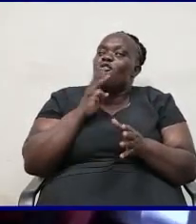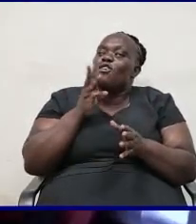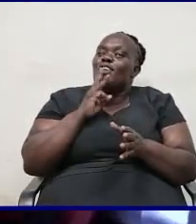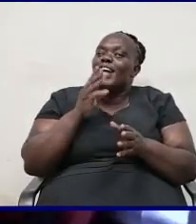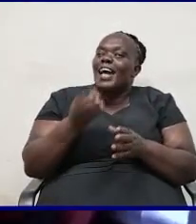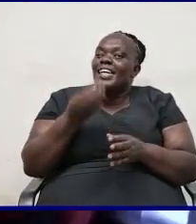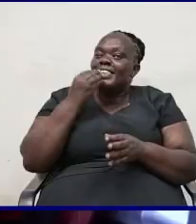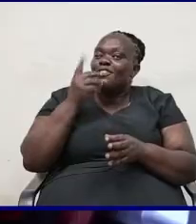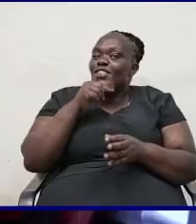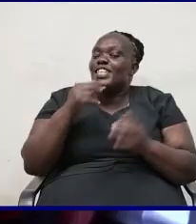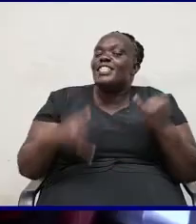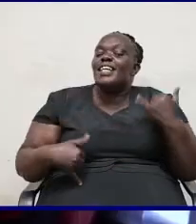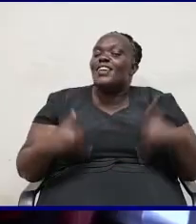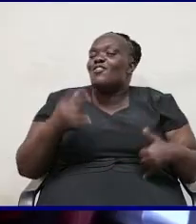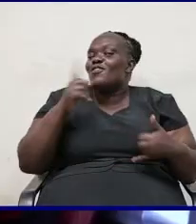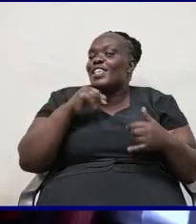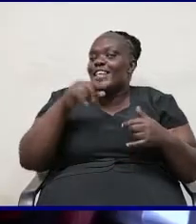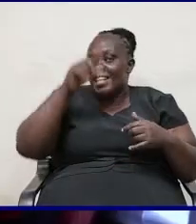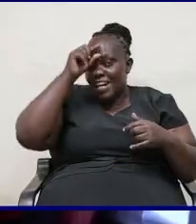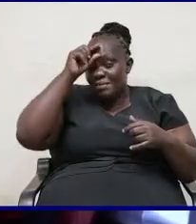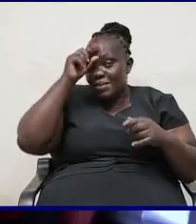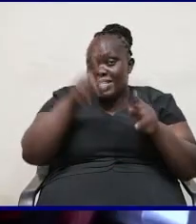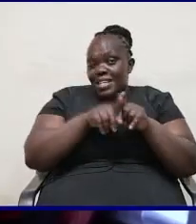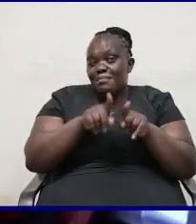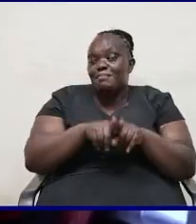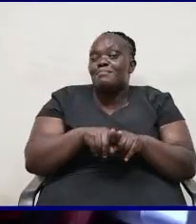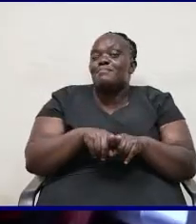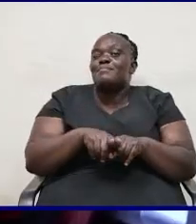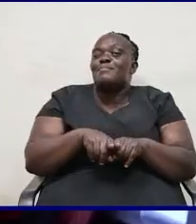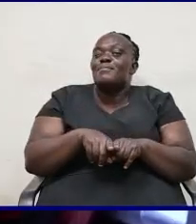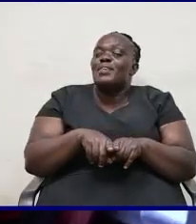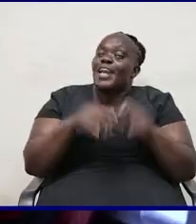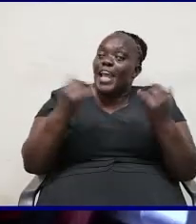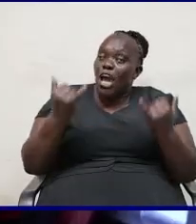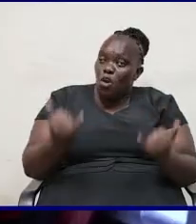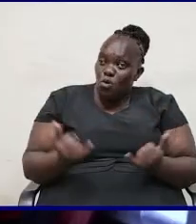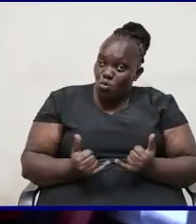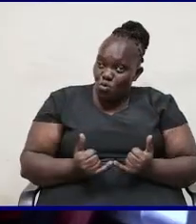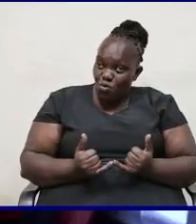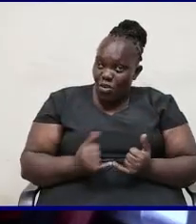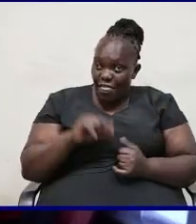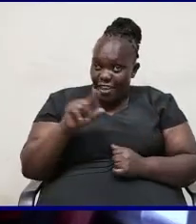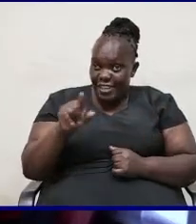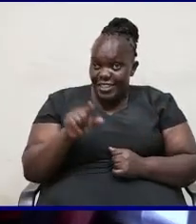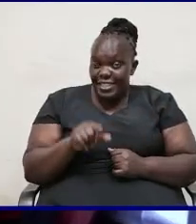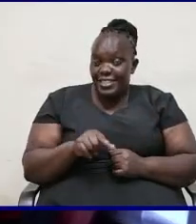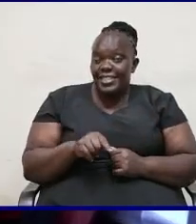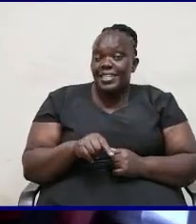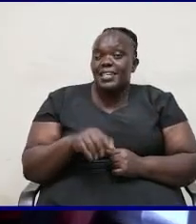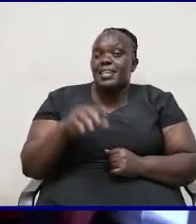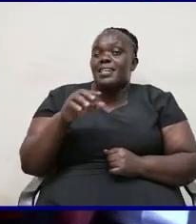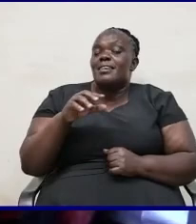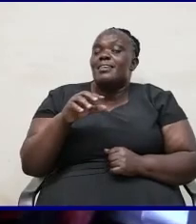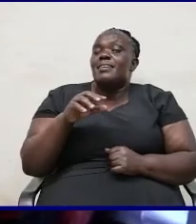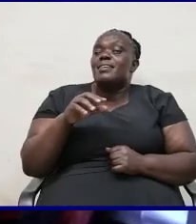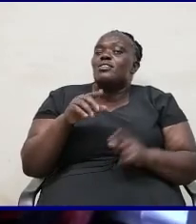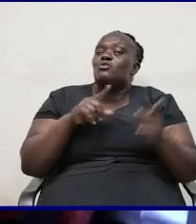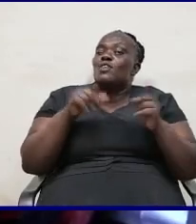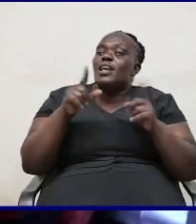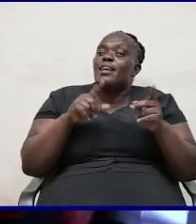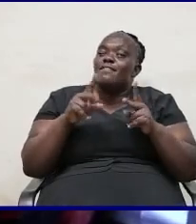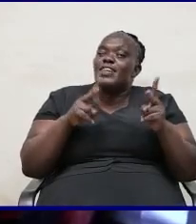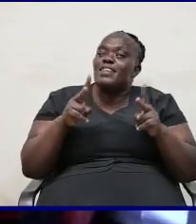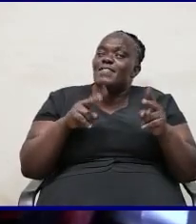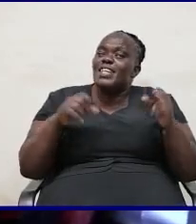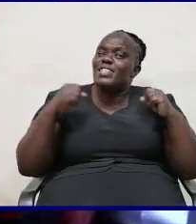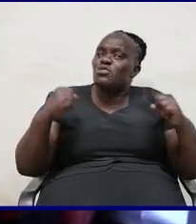were eating and enjoying there with the governor and my waziri and so on. Now, this Miss Tourism used to be